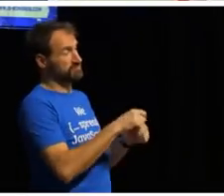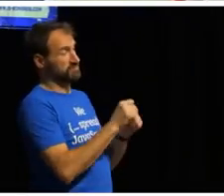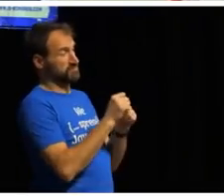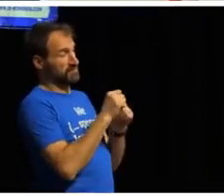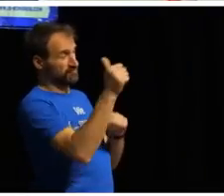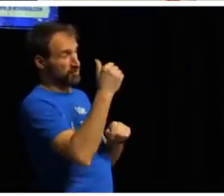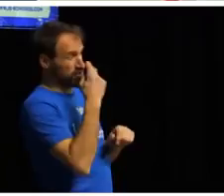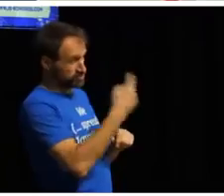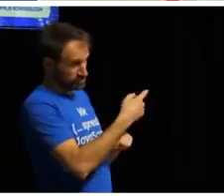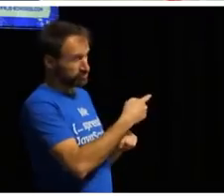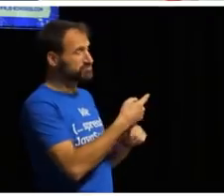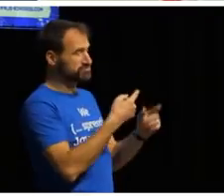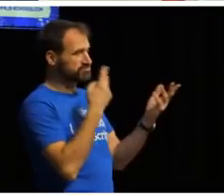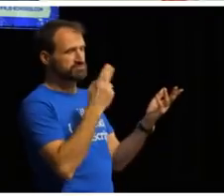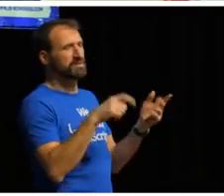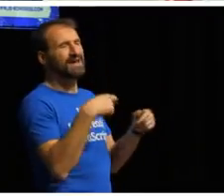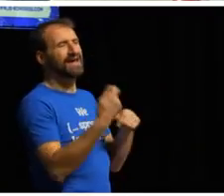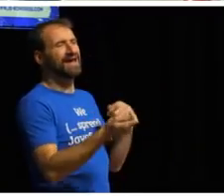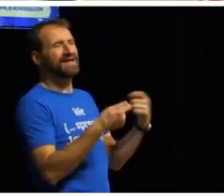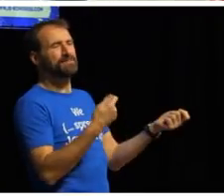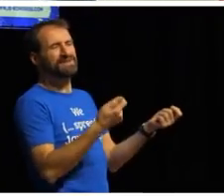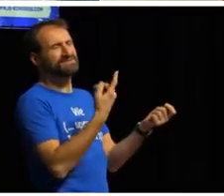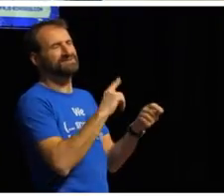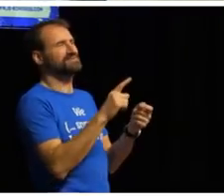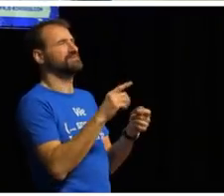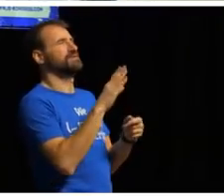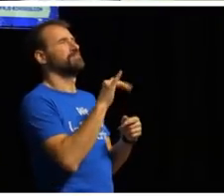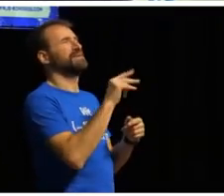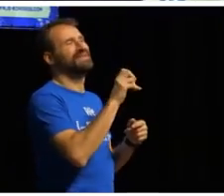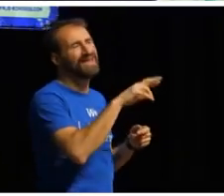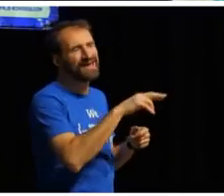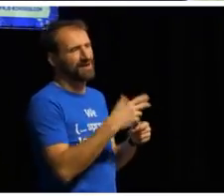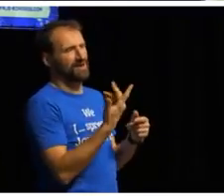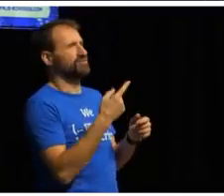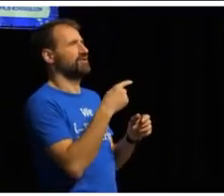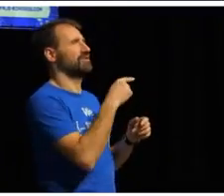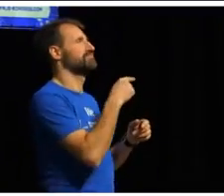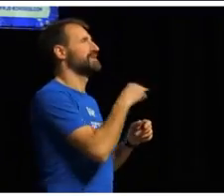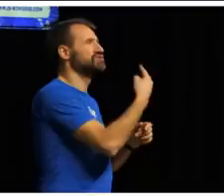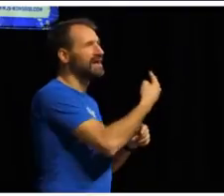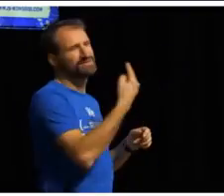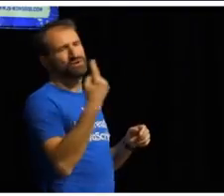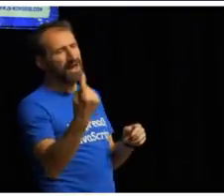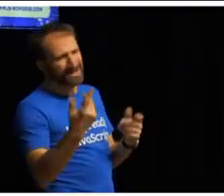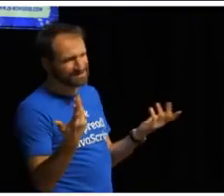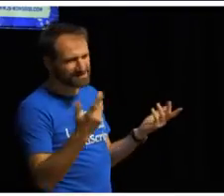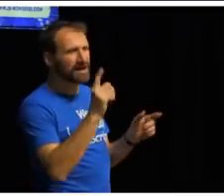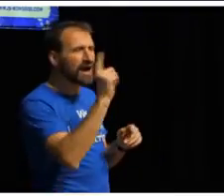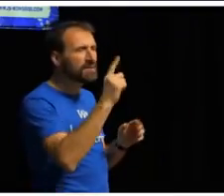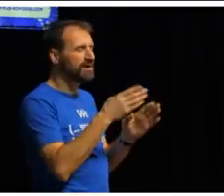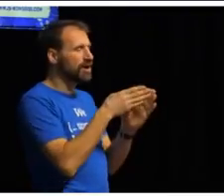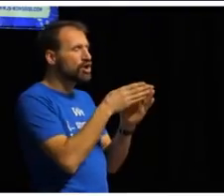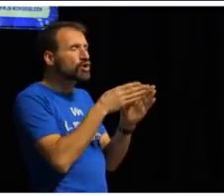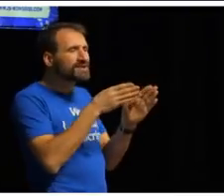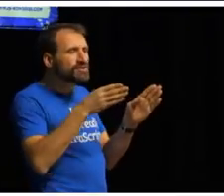like binary, one or two, or I don't know, minus one or one. But they're continuous in a way that if something is